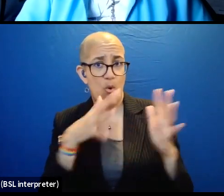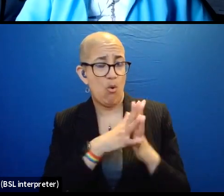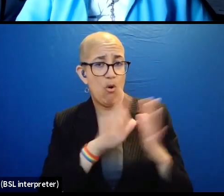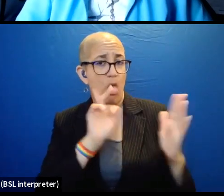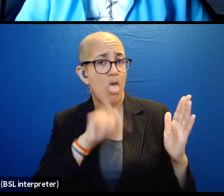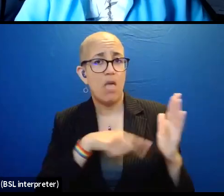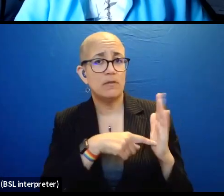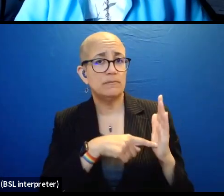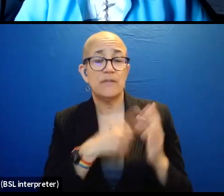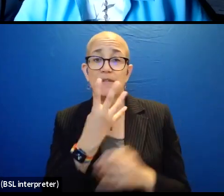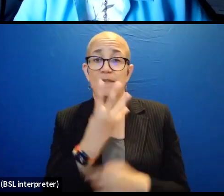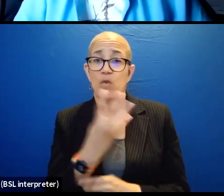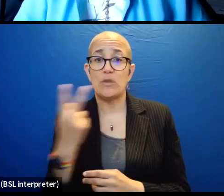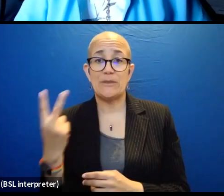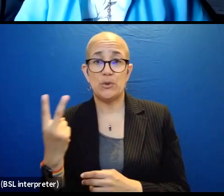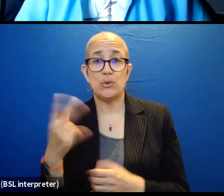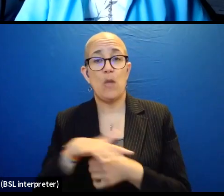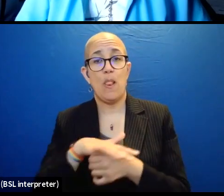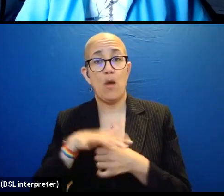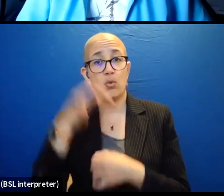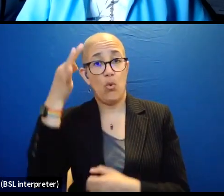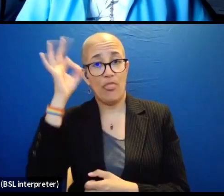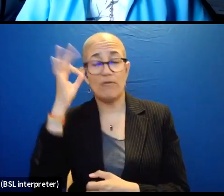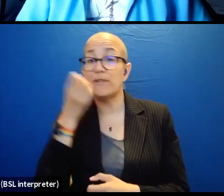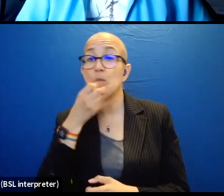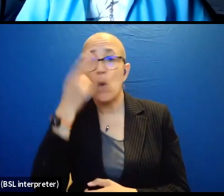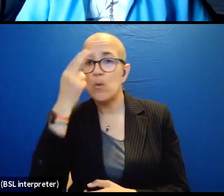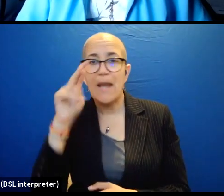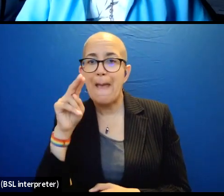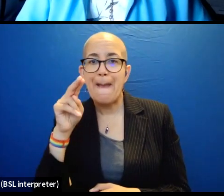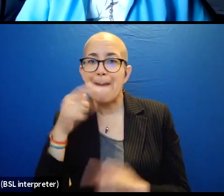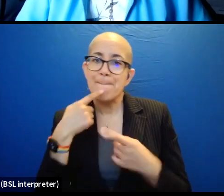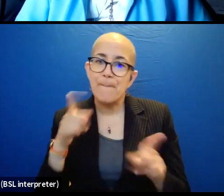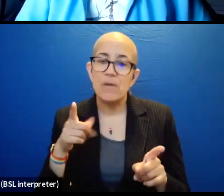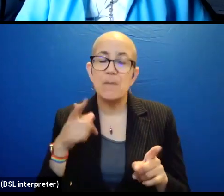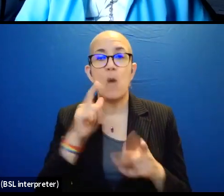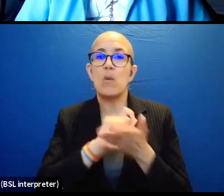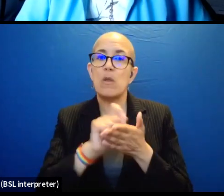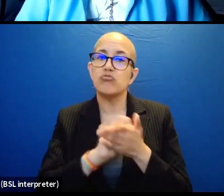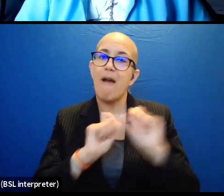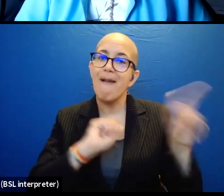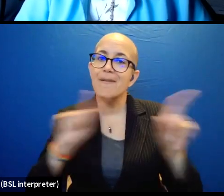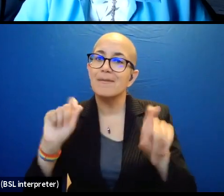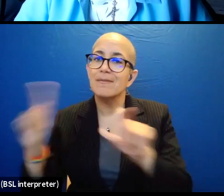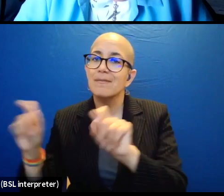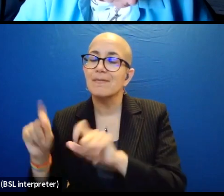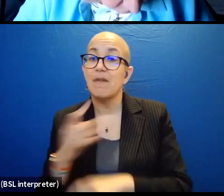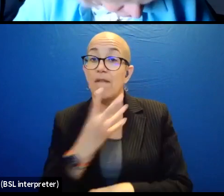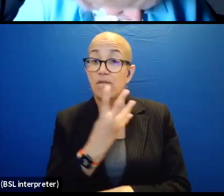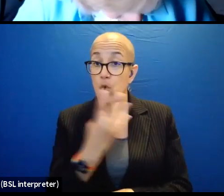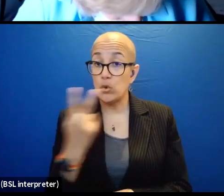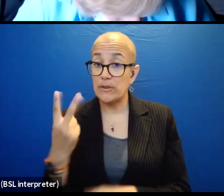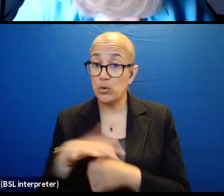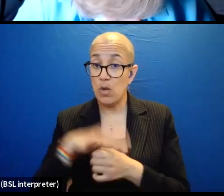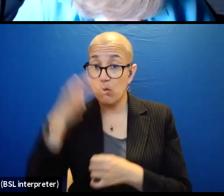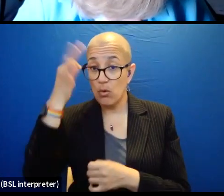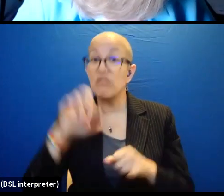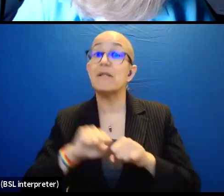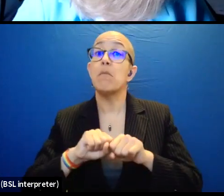authorities. We're not going to name them because that would be wrong. We're going to write to them and ask them to put their house in order. 42 local authorities who are breaking the